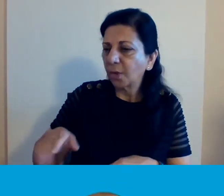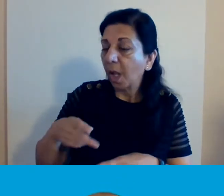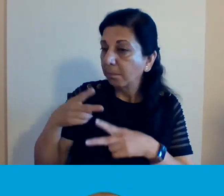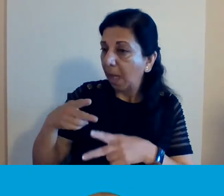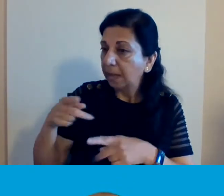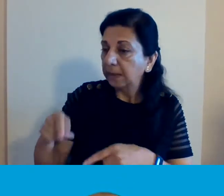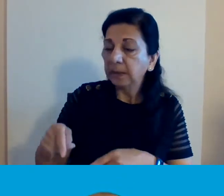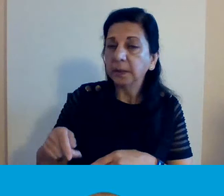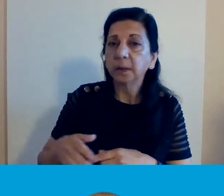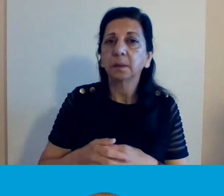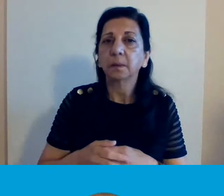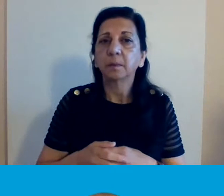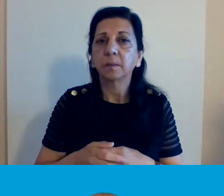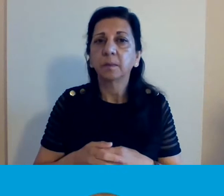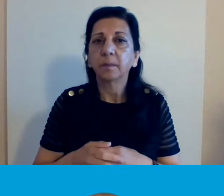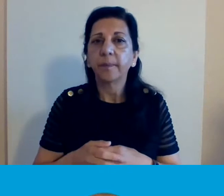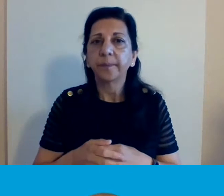have